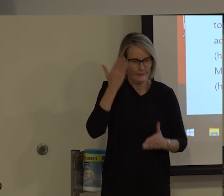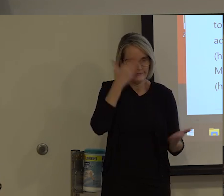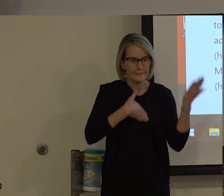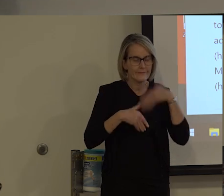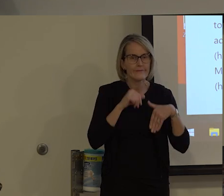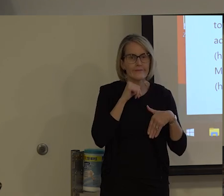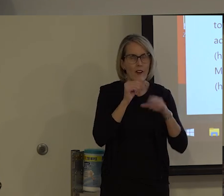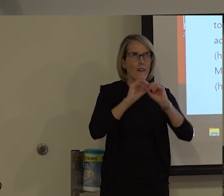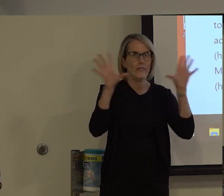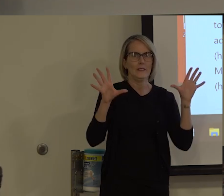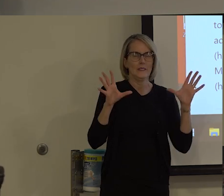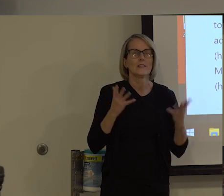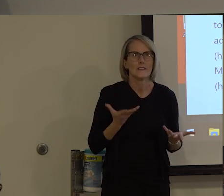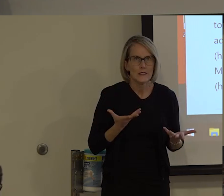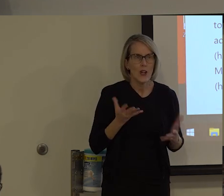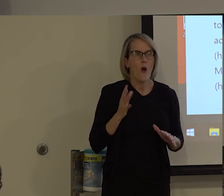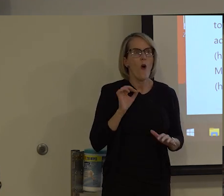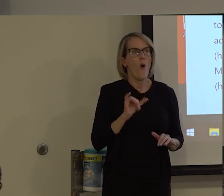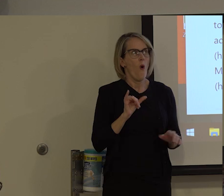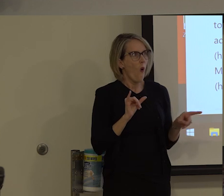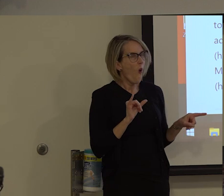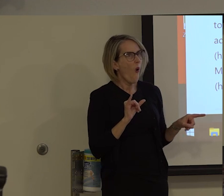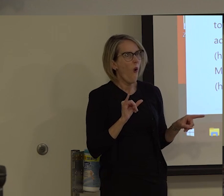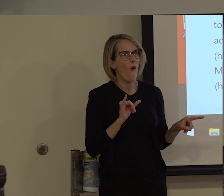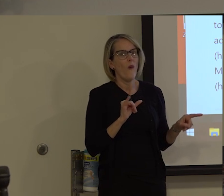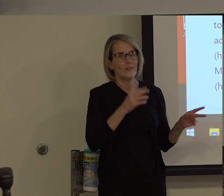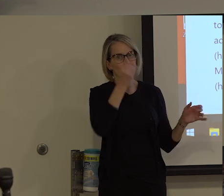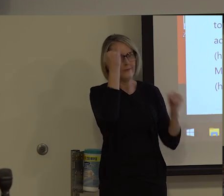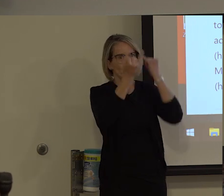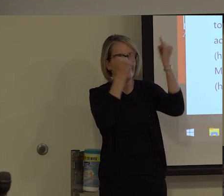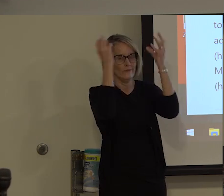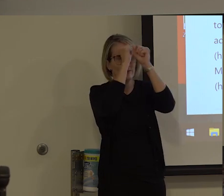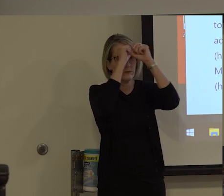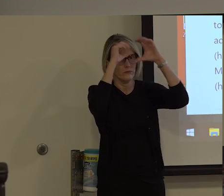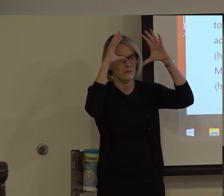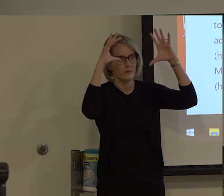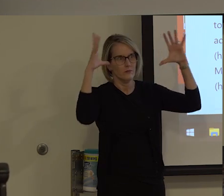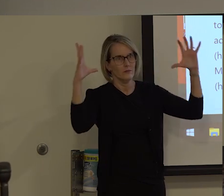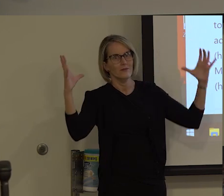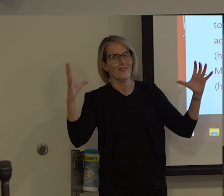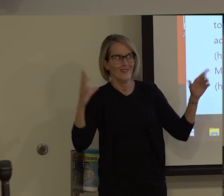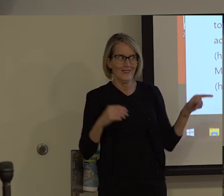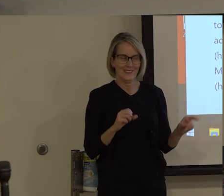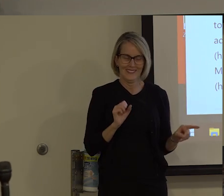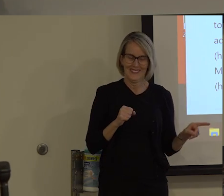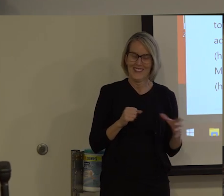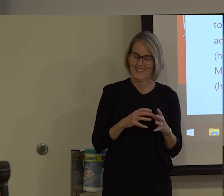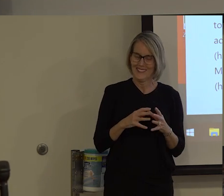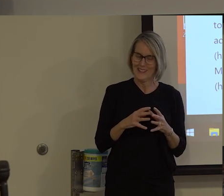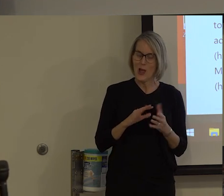learned a certain way. So that's very exciting. Yeah, thanks. Yeah, it is definitely an amount of work, but I